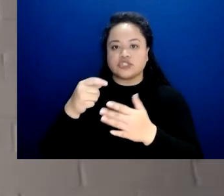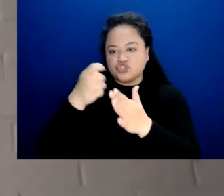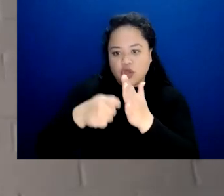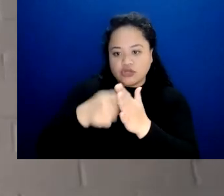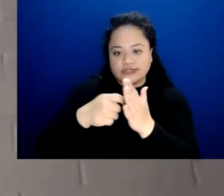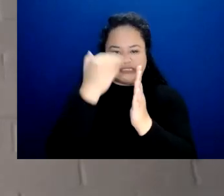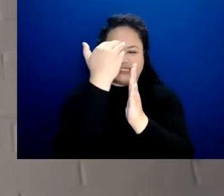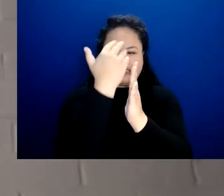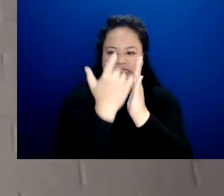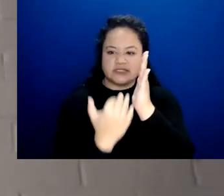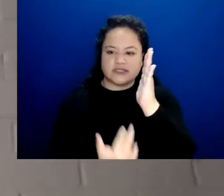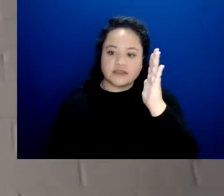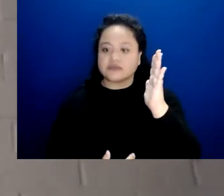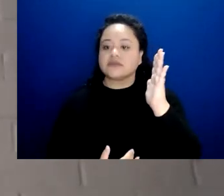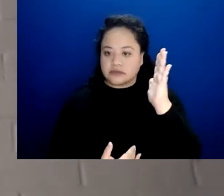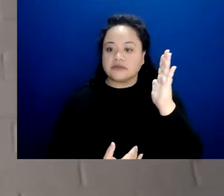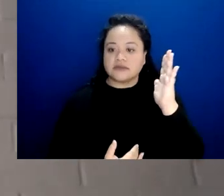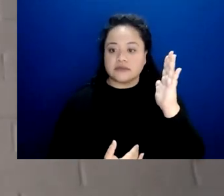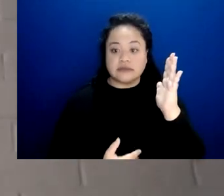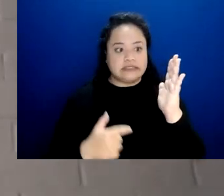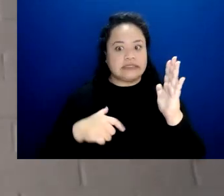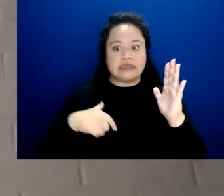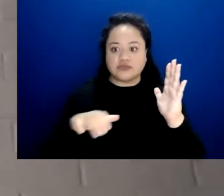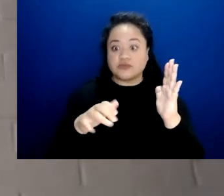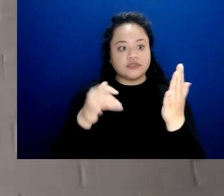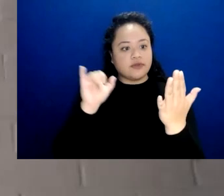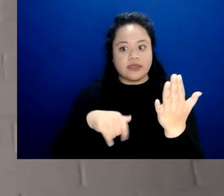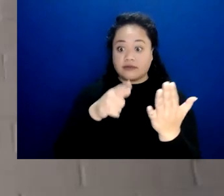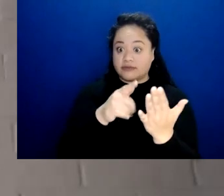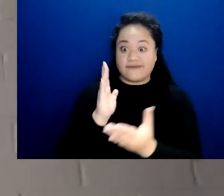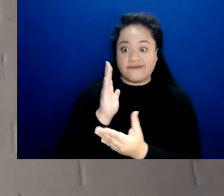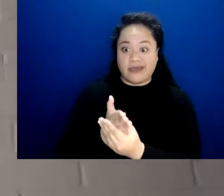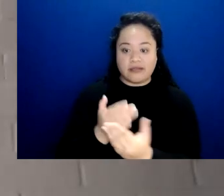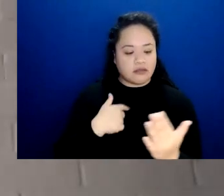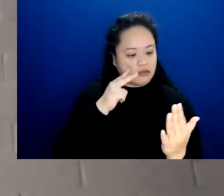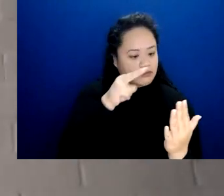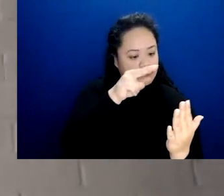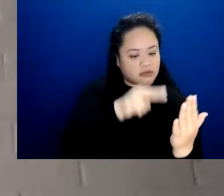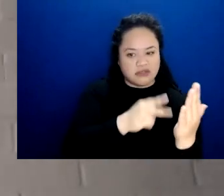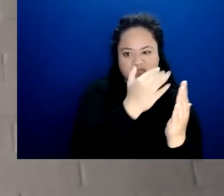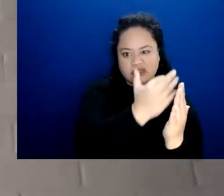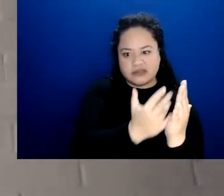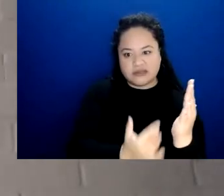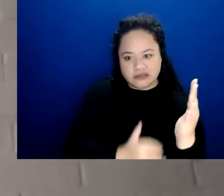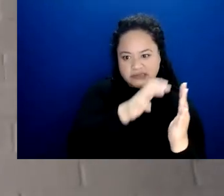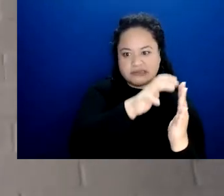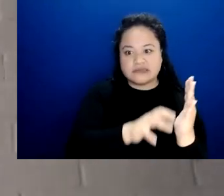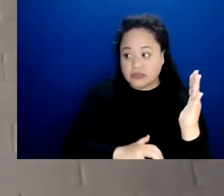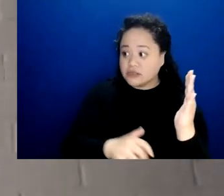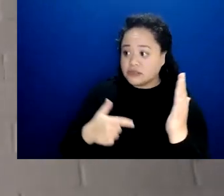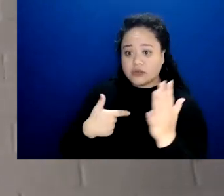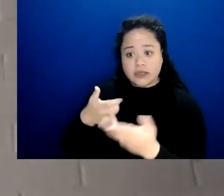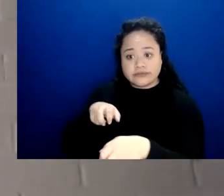or circumstances or what have you. And so you conduct these interviews and, you know, you find out that,